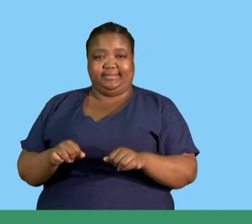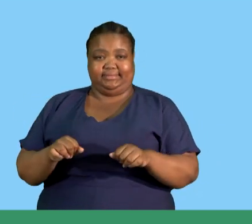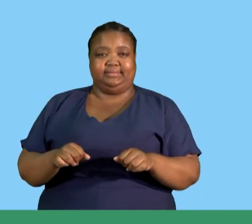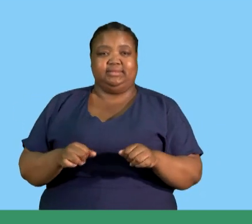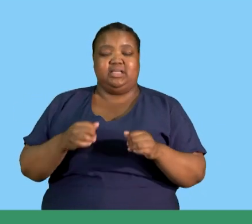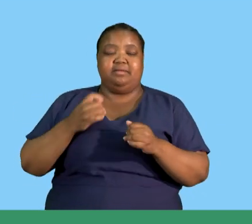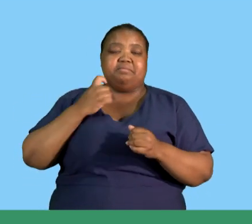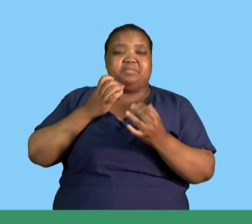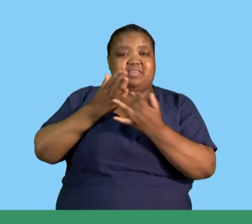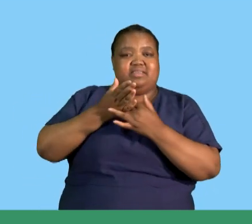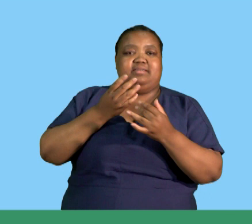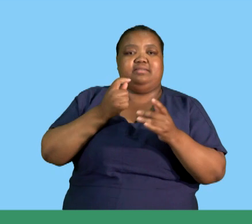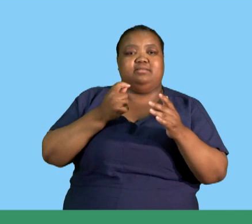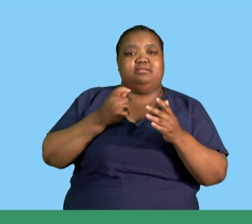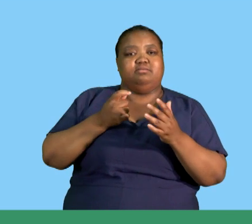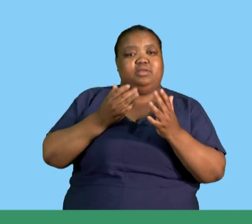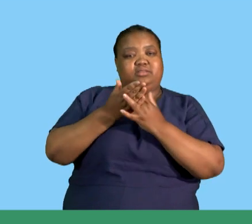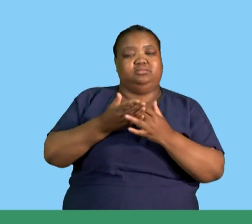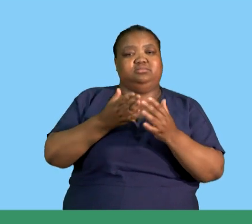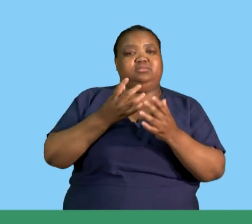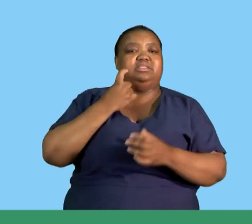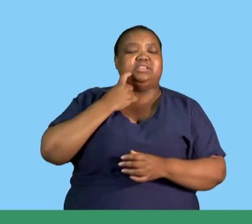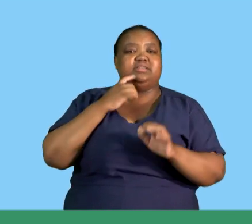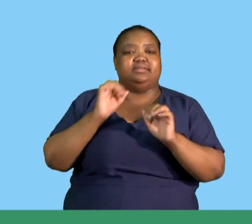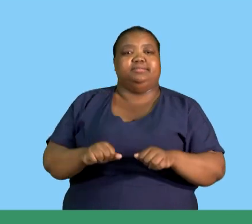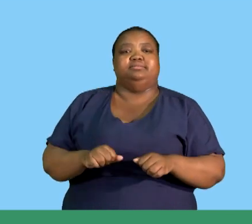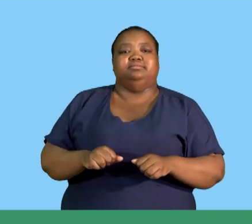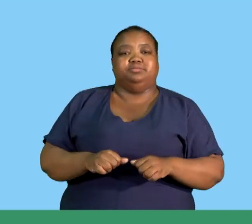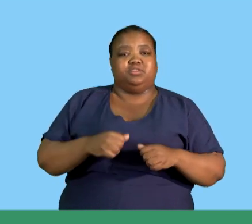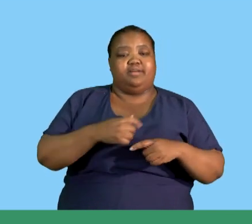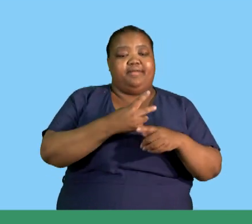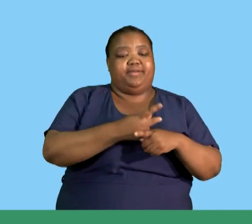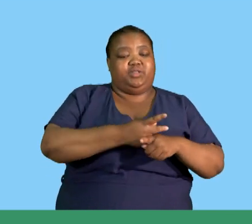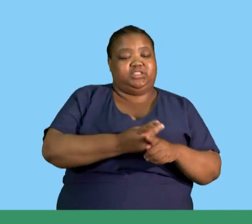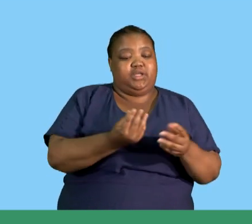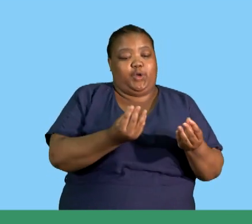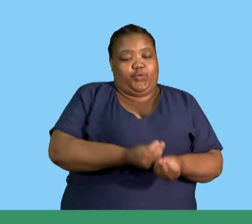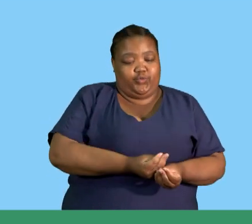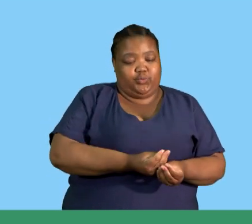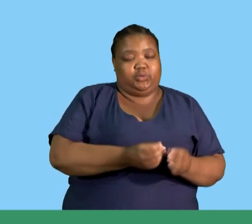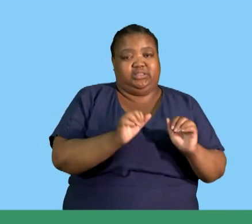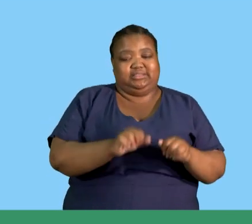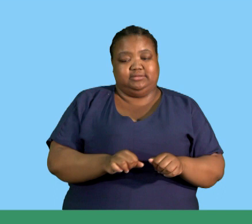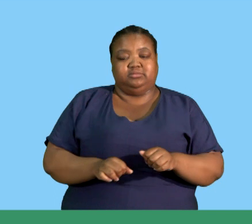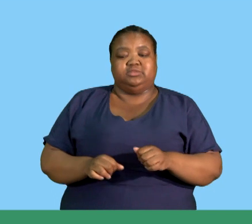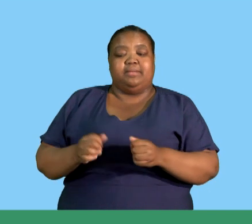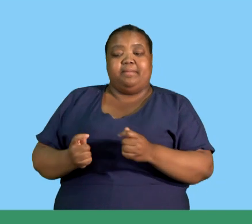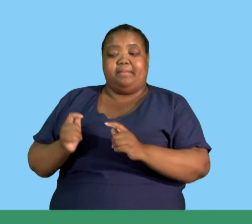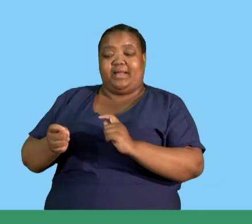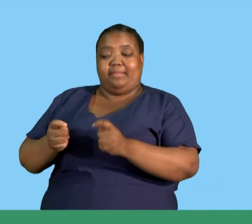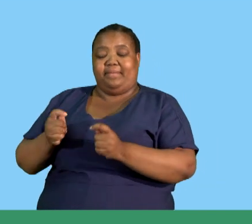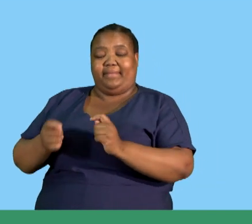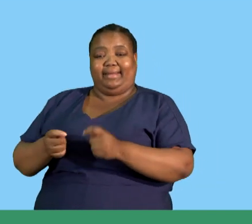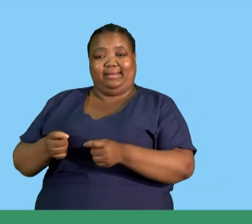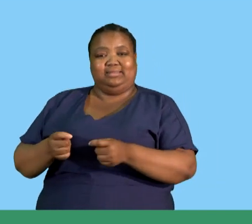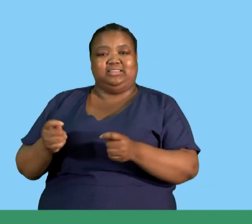easy to enter the market. I repeat, if there are few suppliers of a product or service, but there are many buyers, it may be easy to